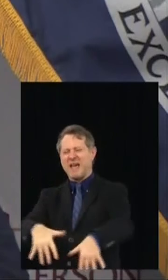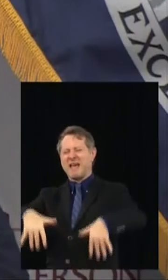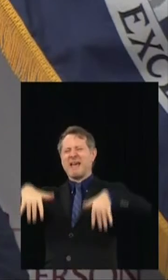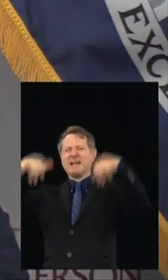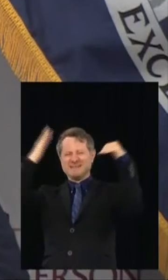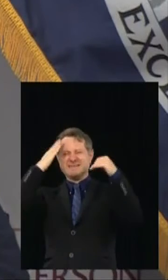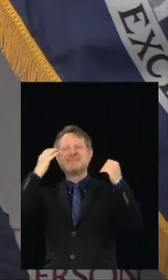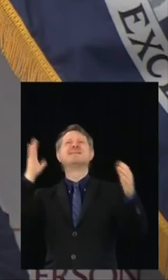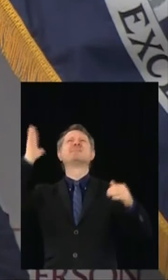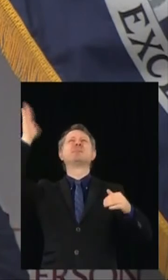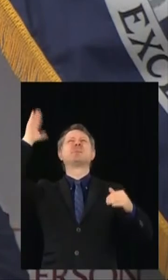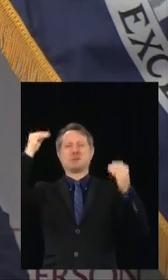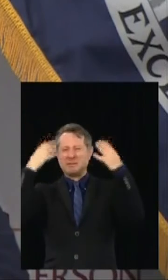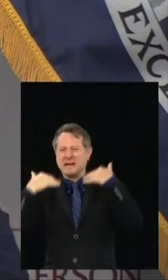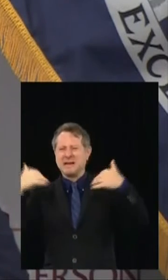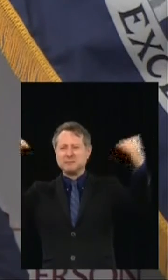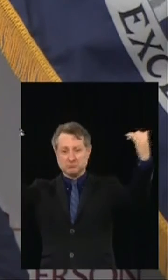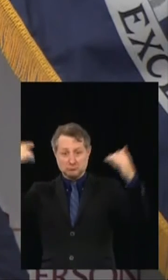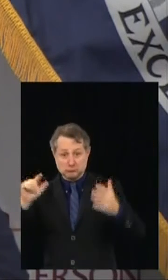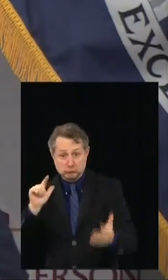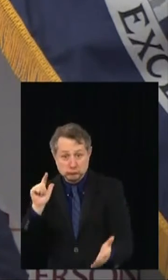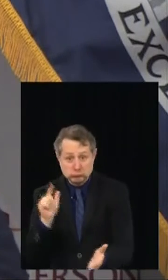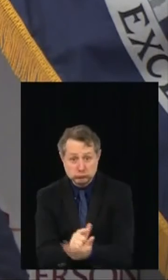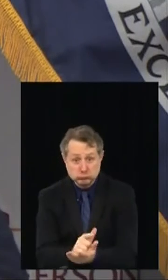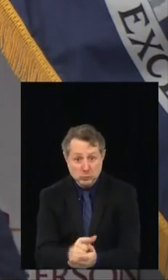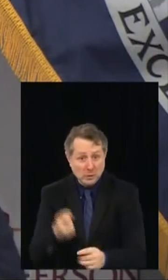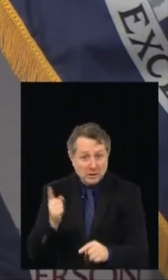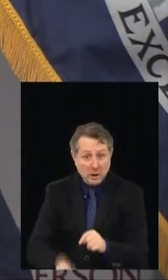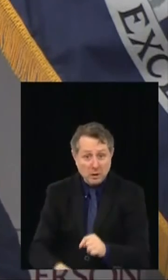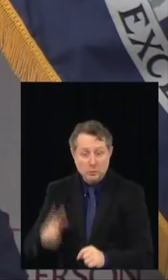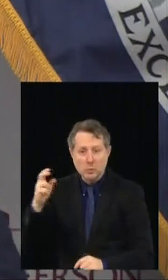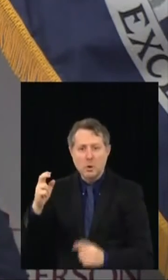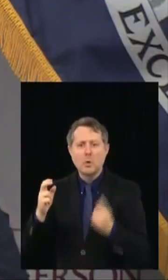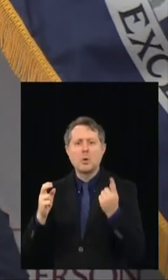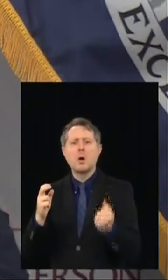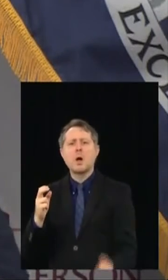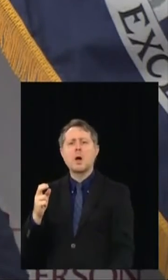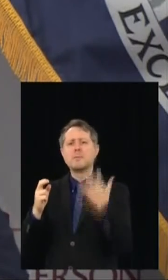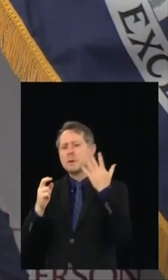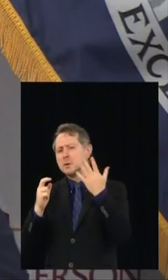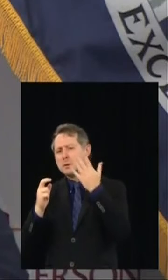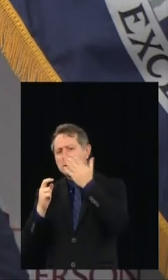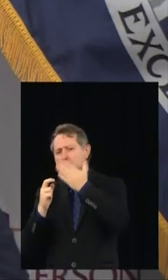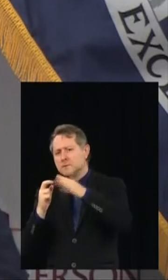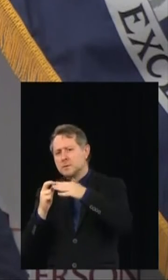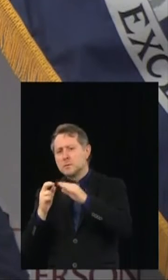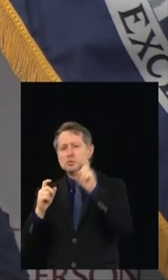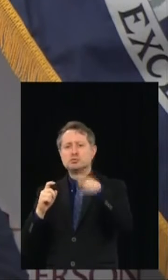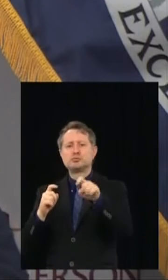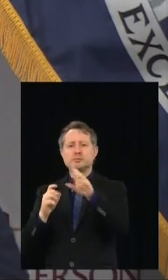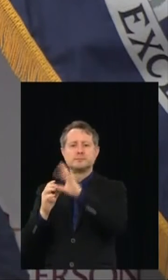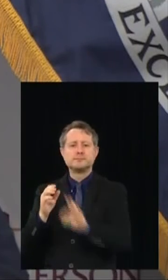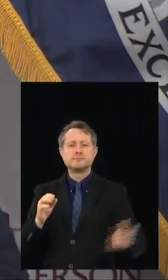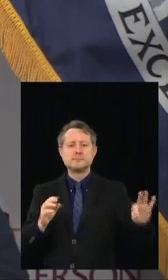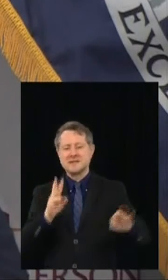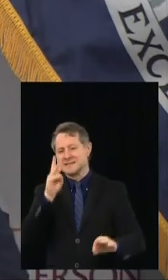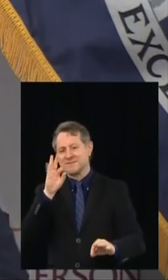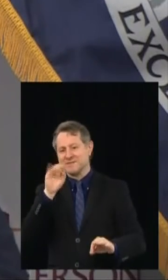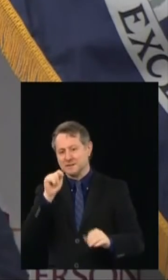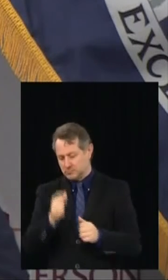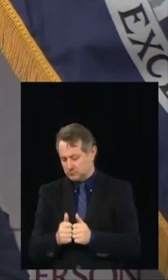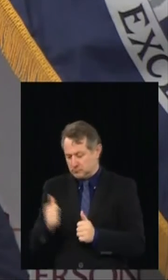you can't have 300 kids in a lecture hall. Well, how many kids can I have? Well, I have 6 feet social distance, that means you can only